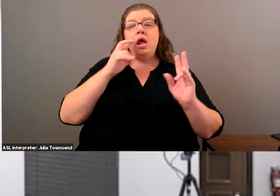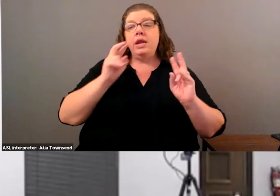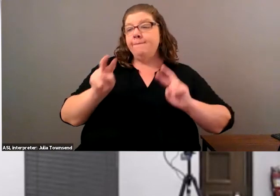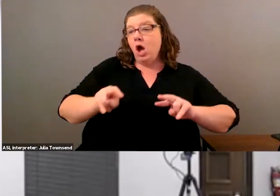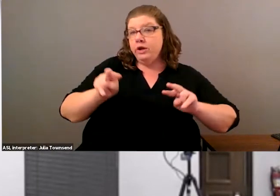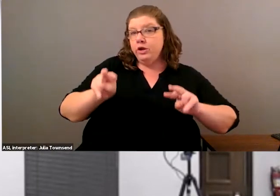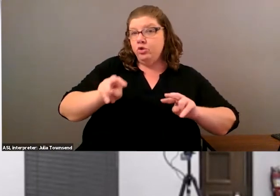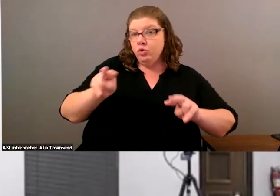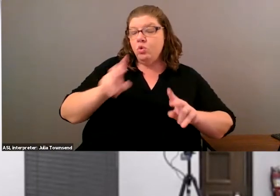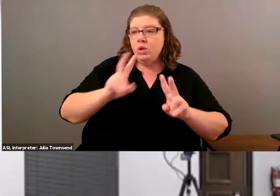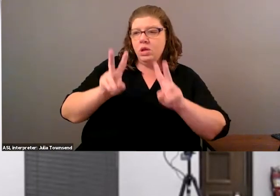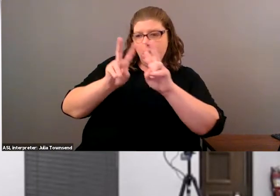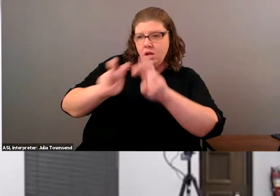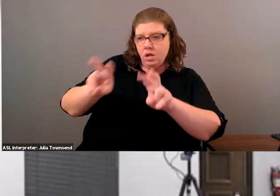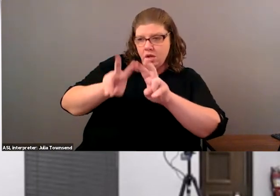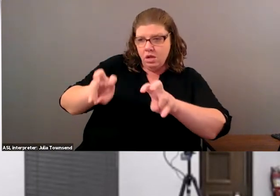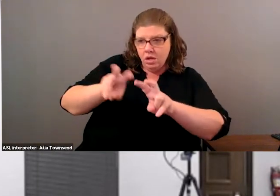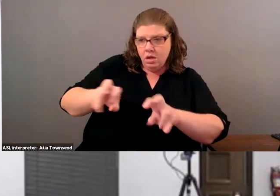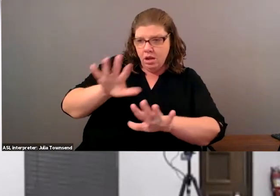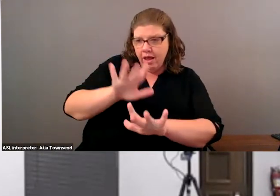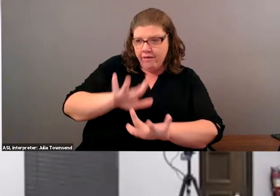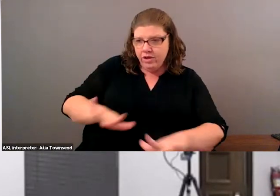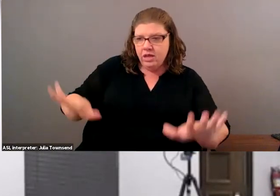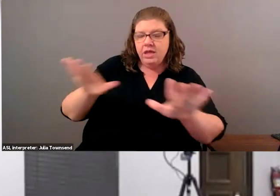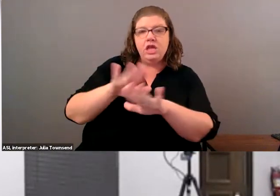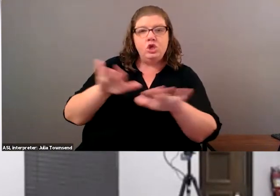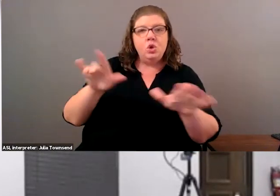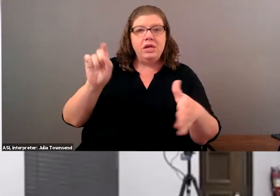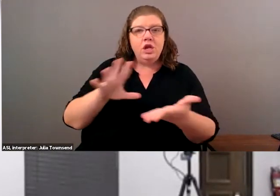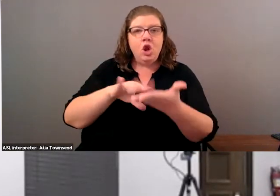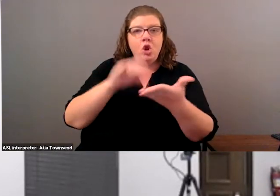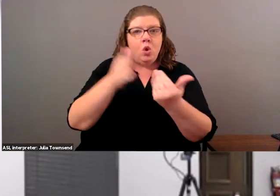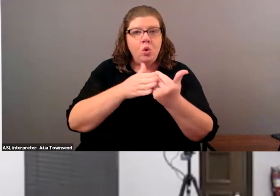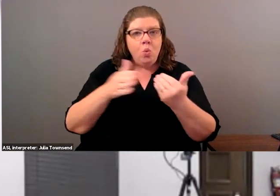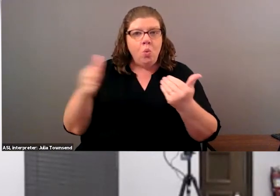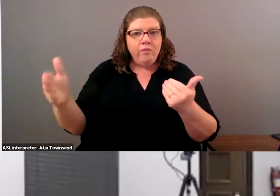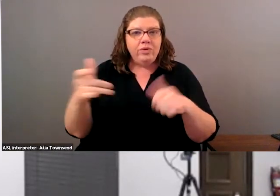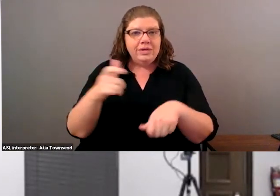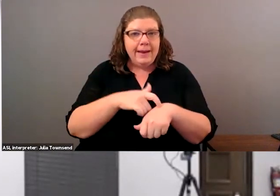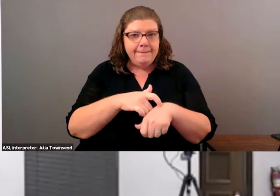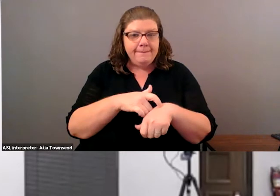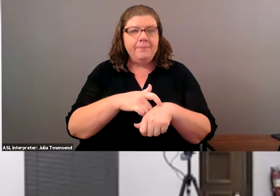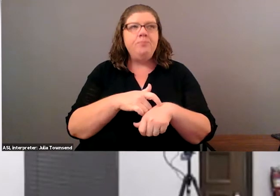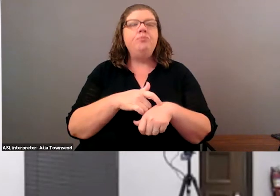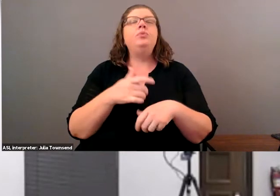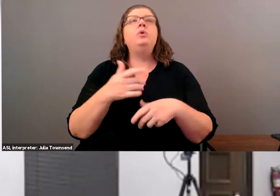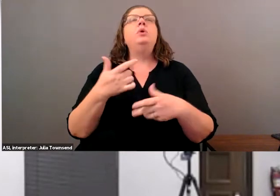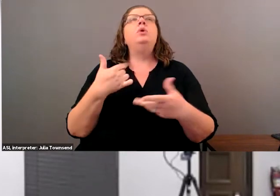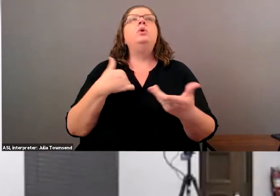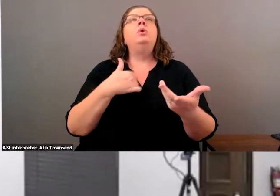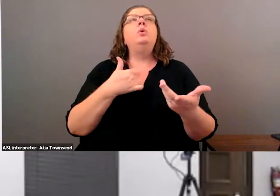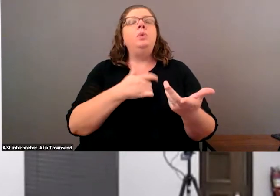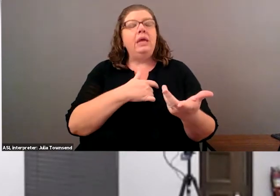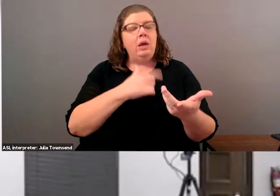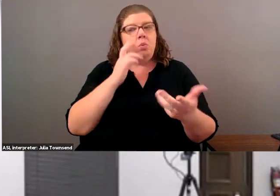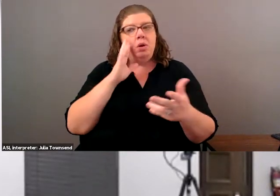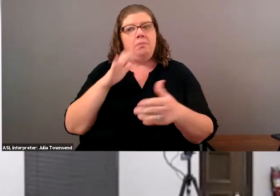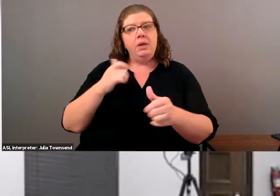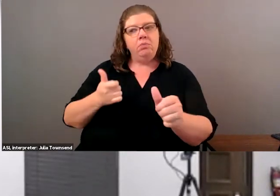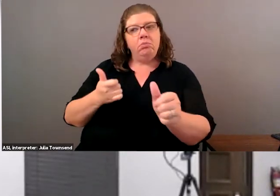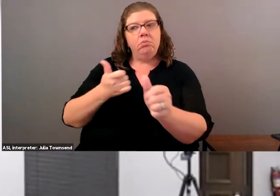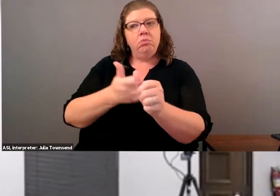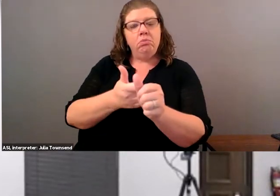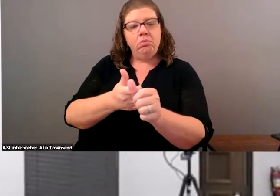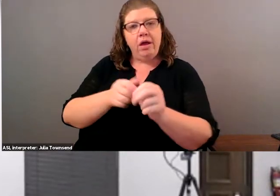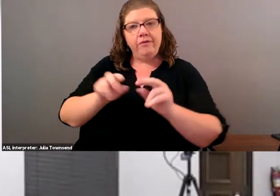really looking at all the things that children will need to learn over time, we will be on top of monitoring